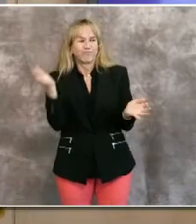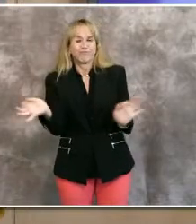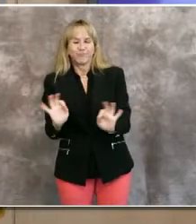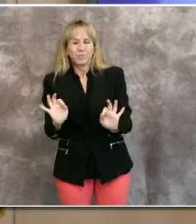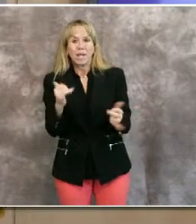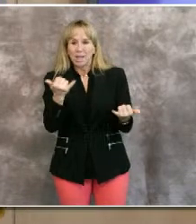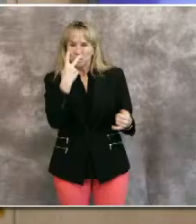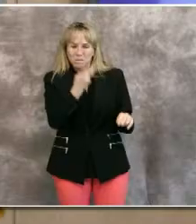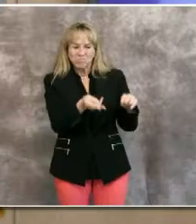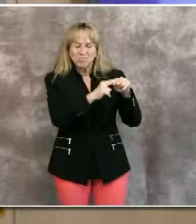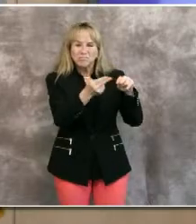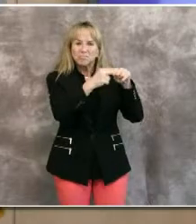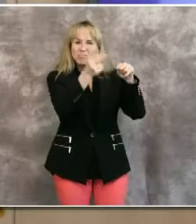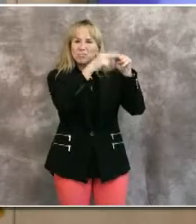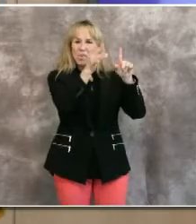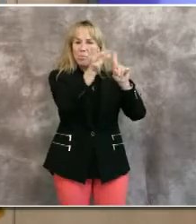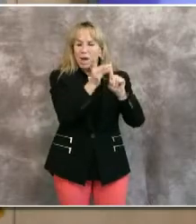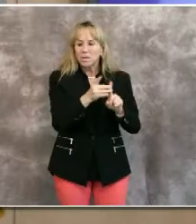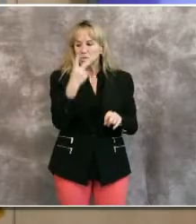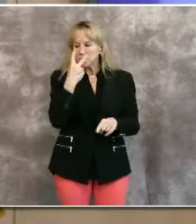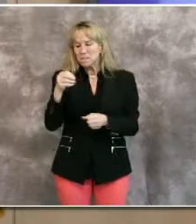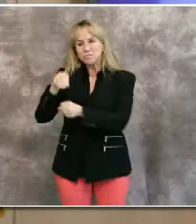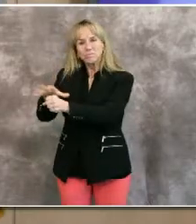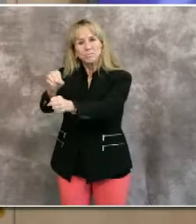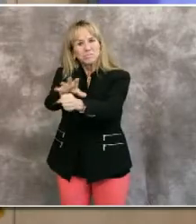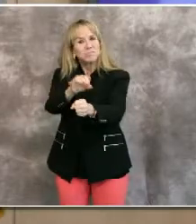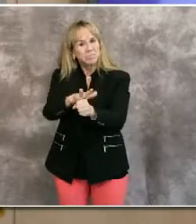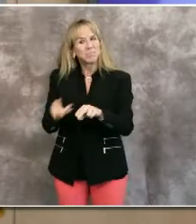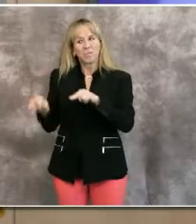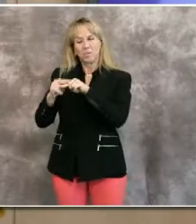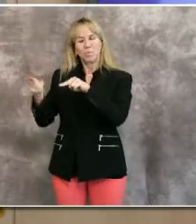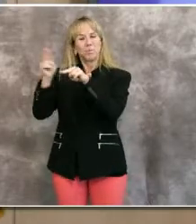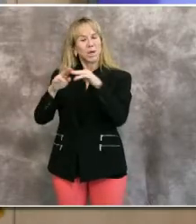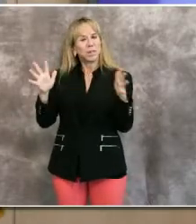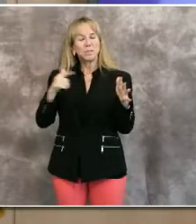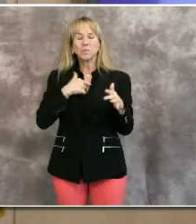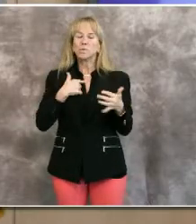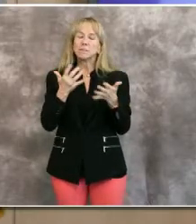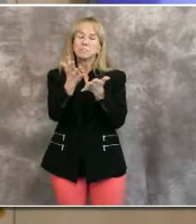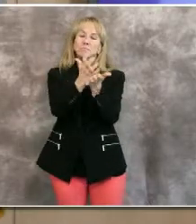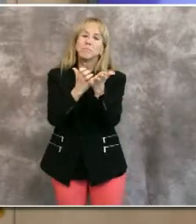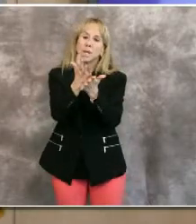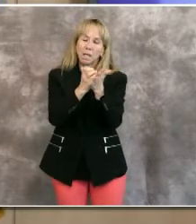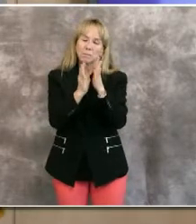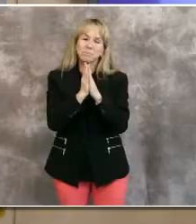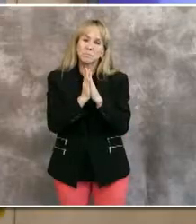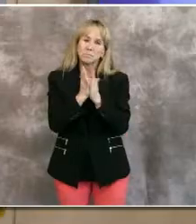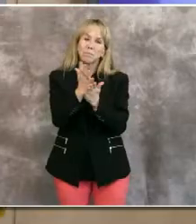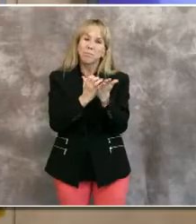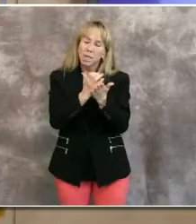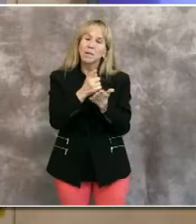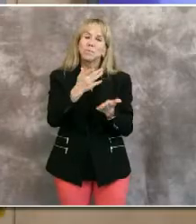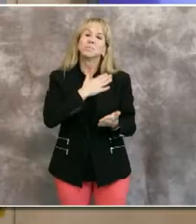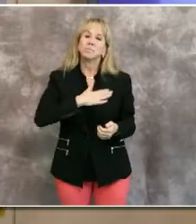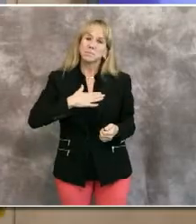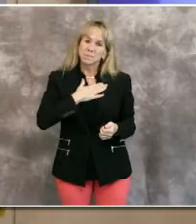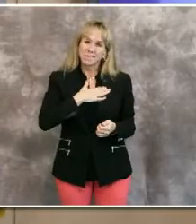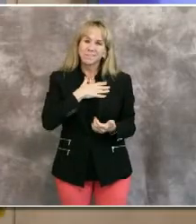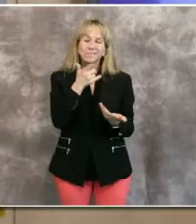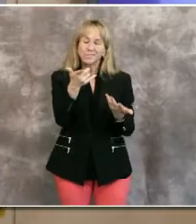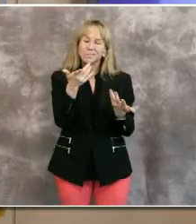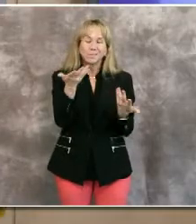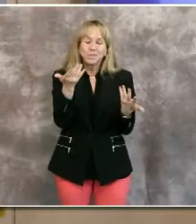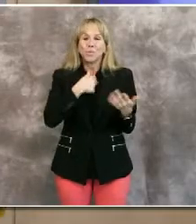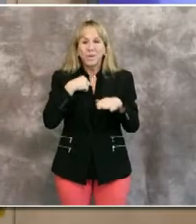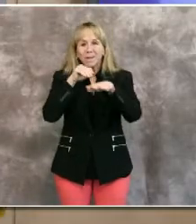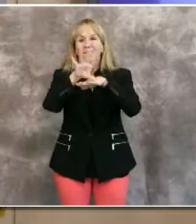positive, and in community outbreaks. And we continue to implore the public to please heed the warnings and advice, the